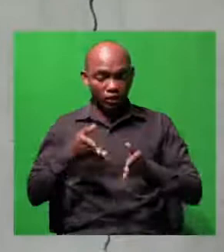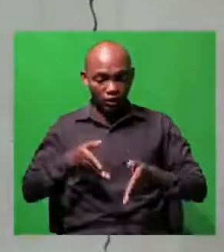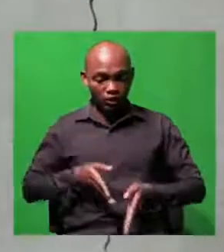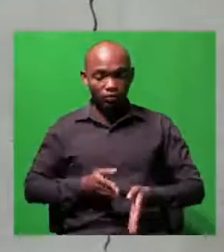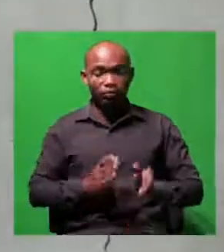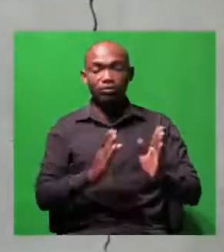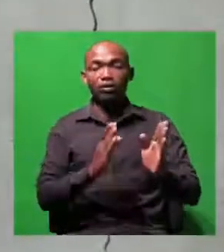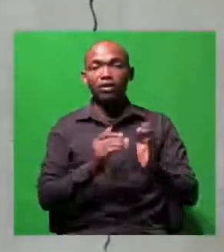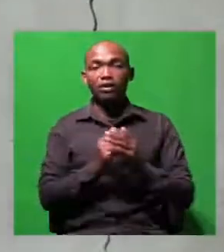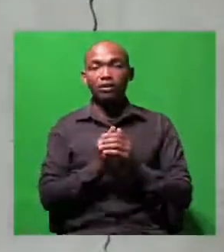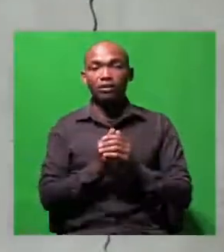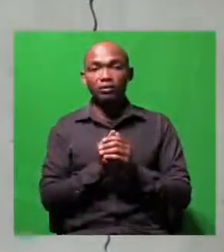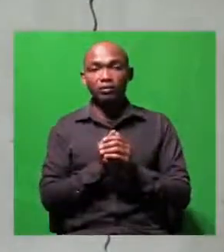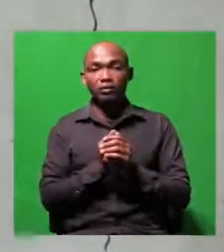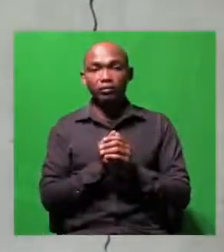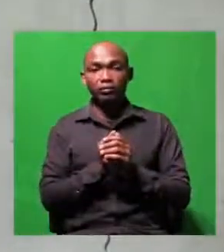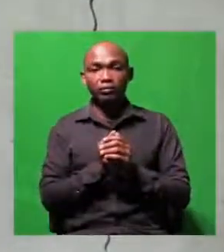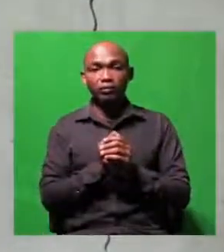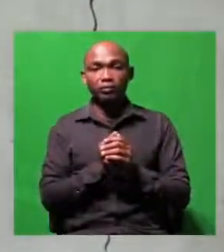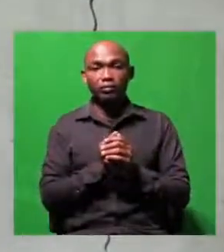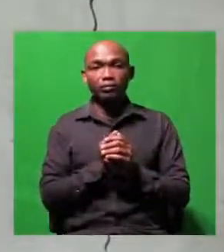share the products